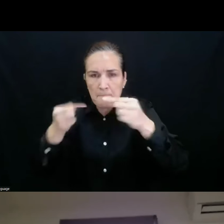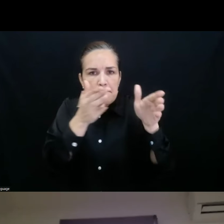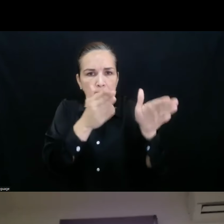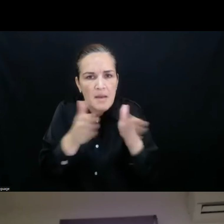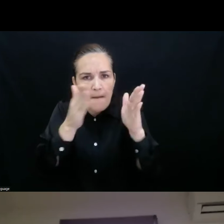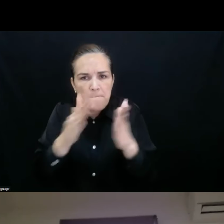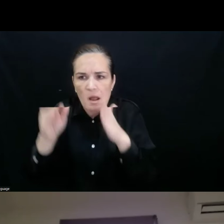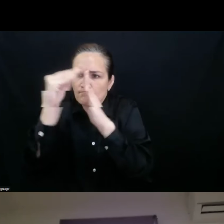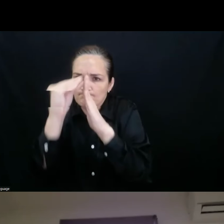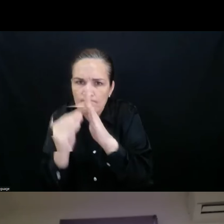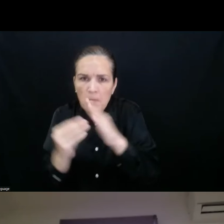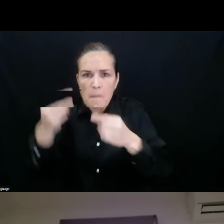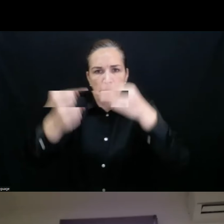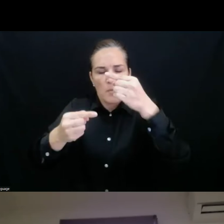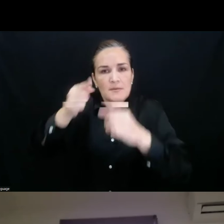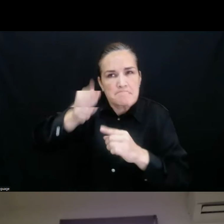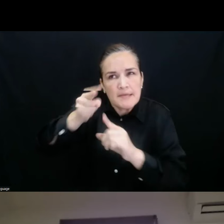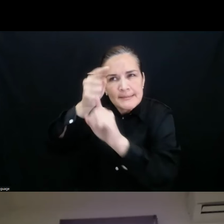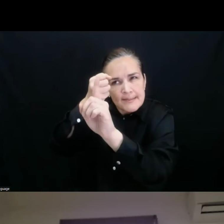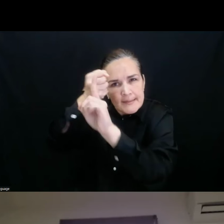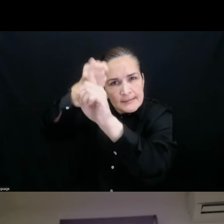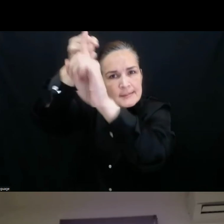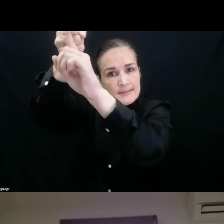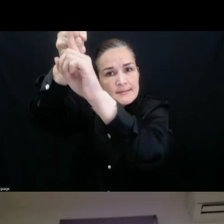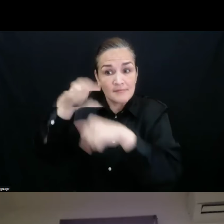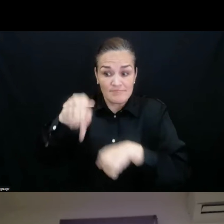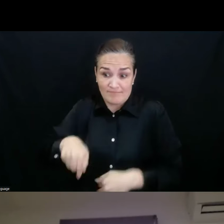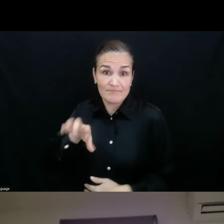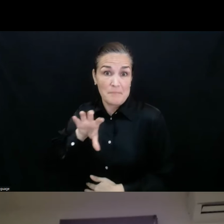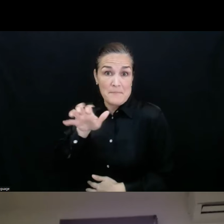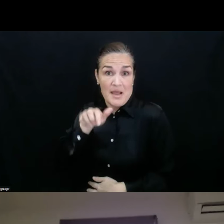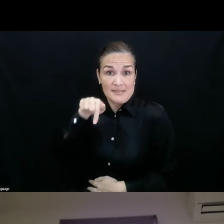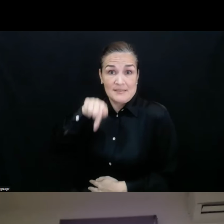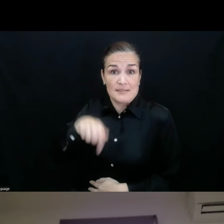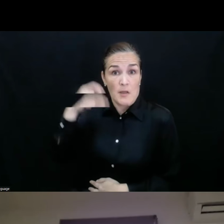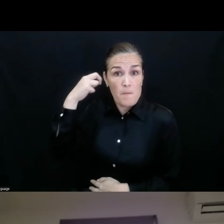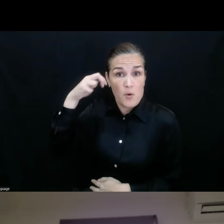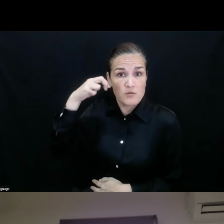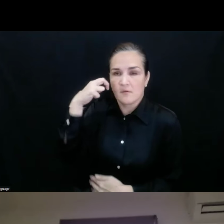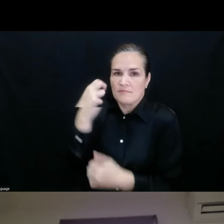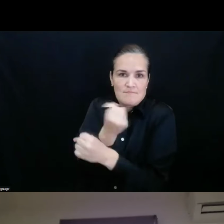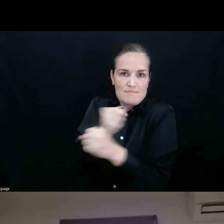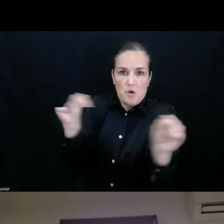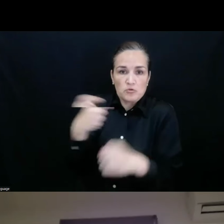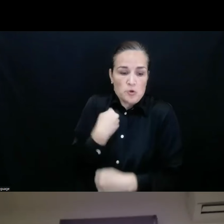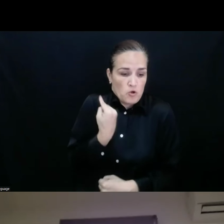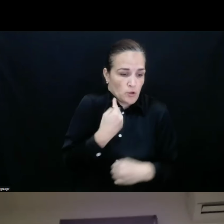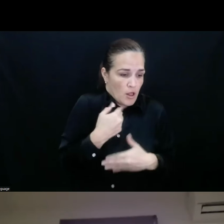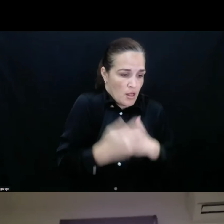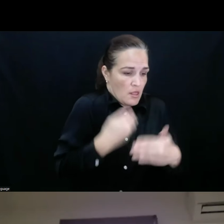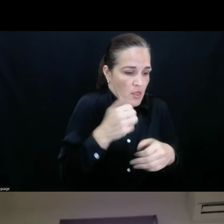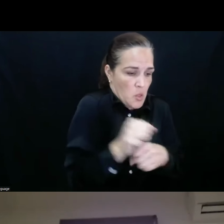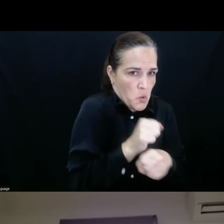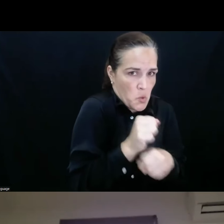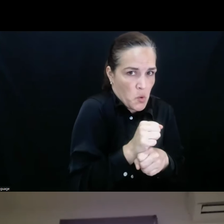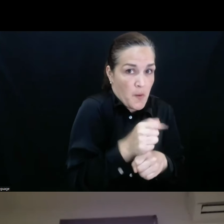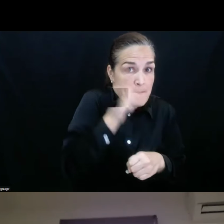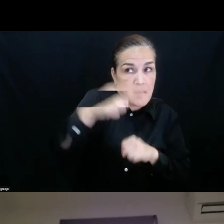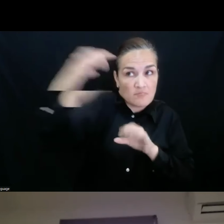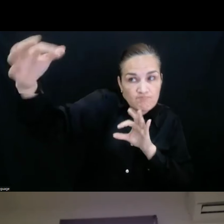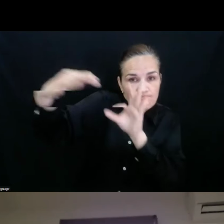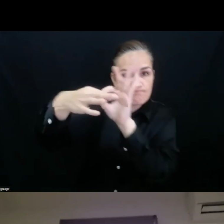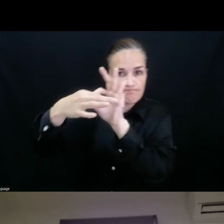only policymakers. It was inevitable for us to have let's say a sort and take a blended approach,